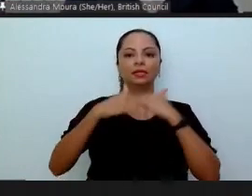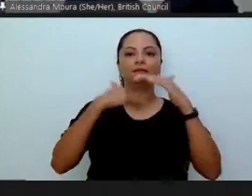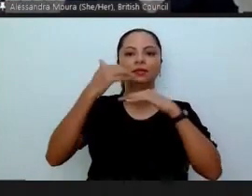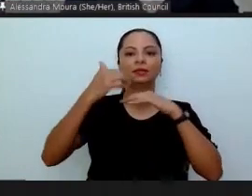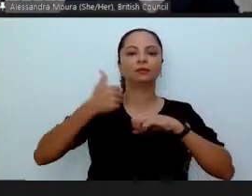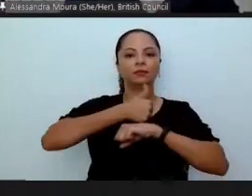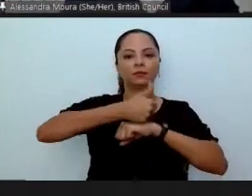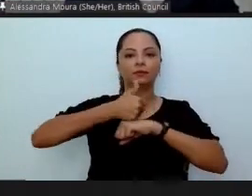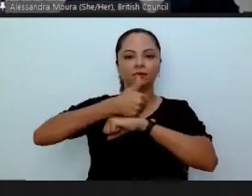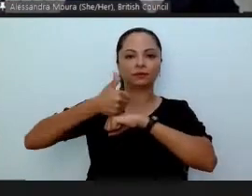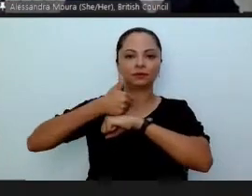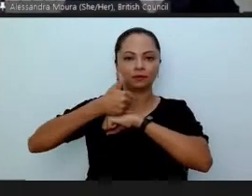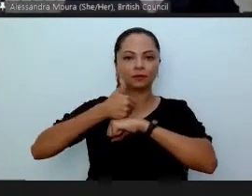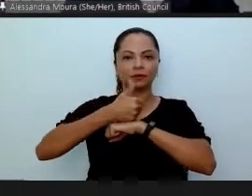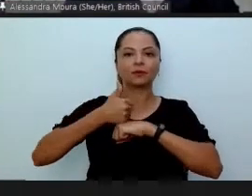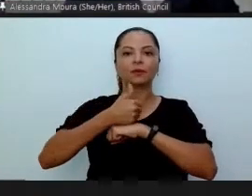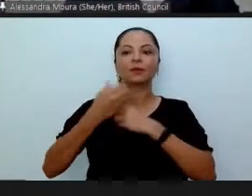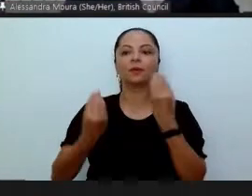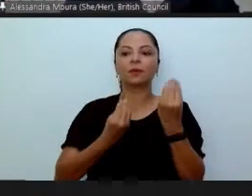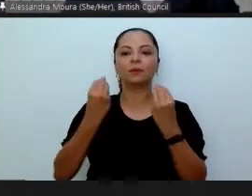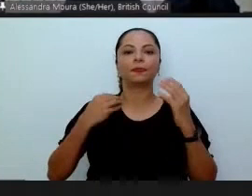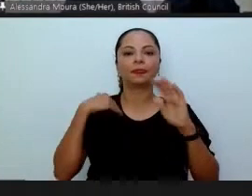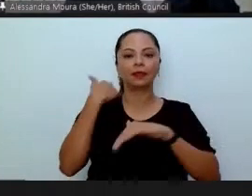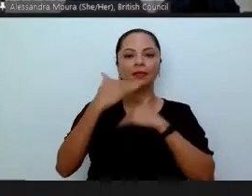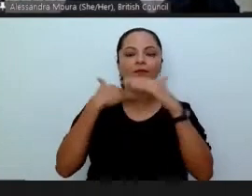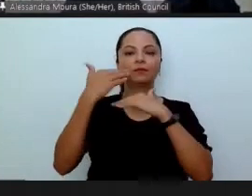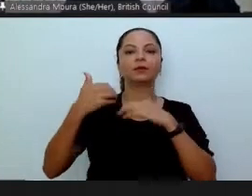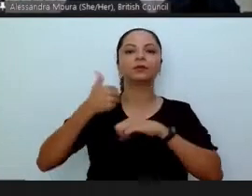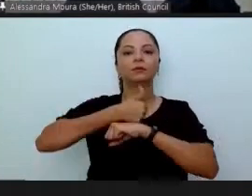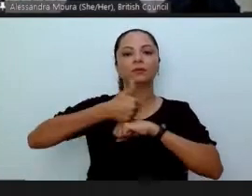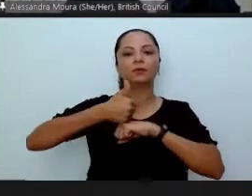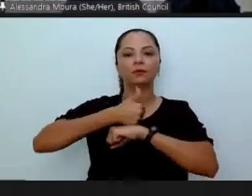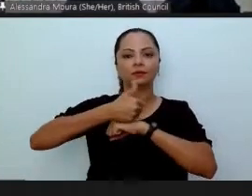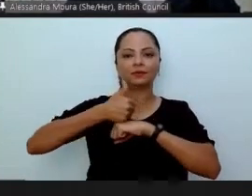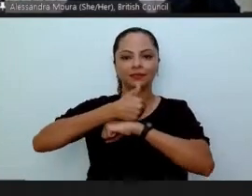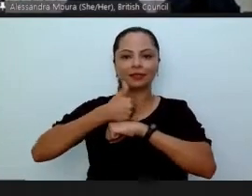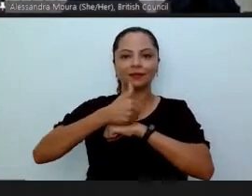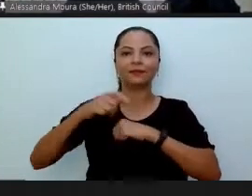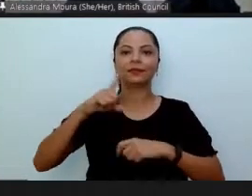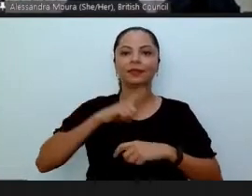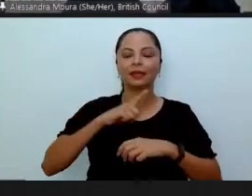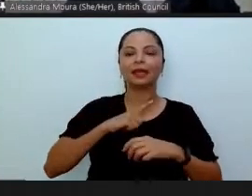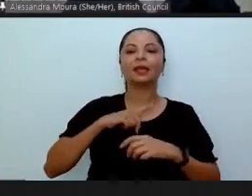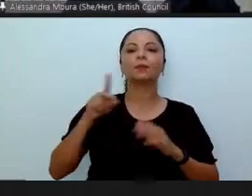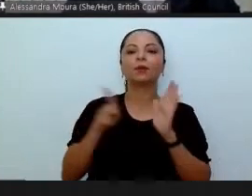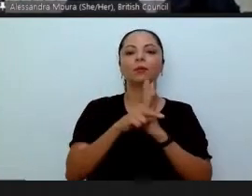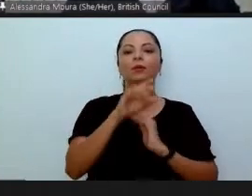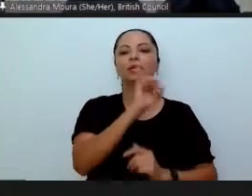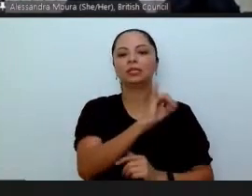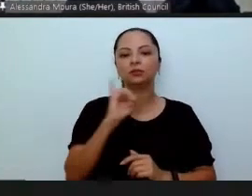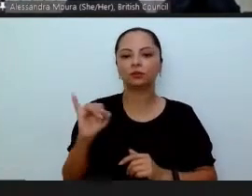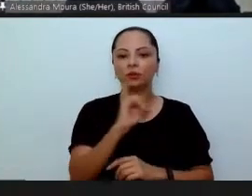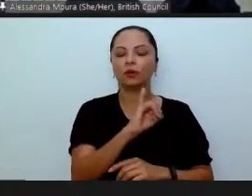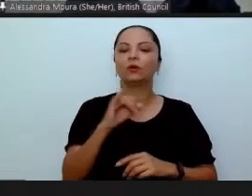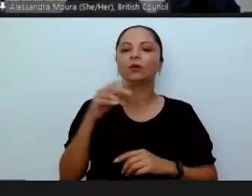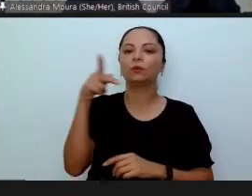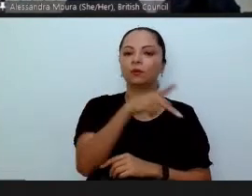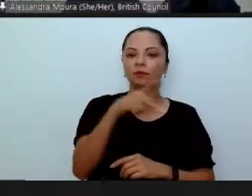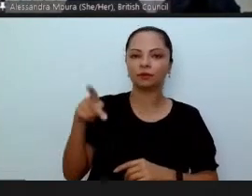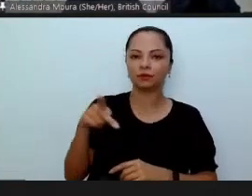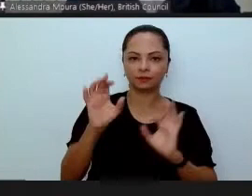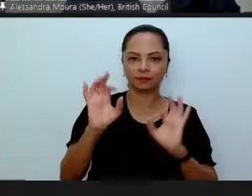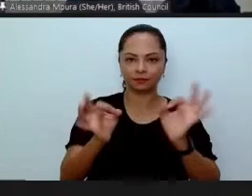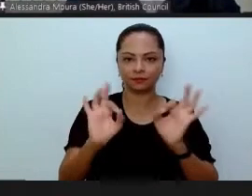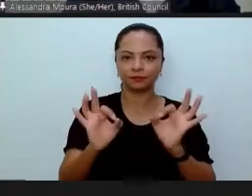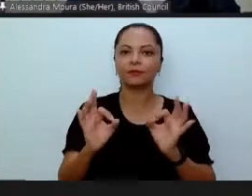teaching professionals. And again, in the chat, which of these three statements